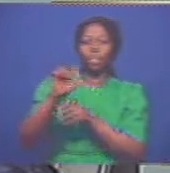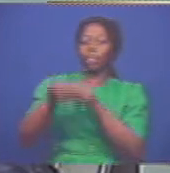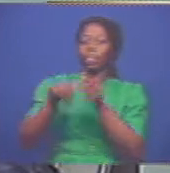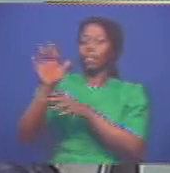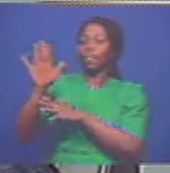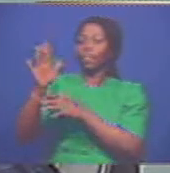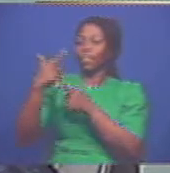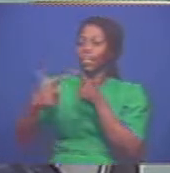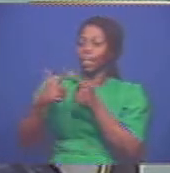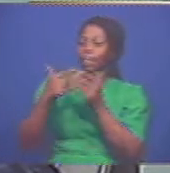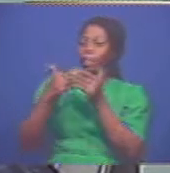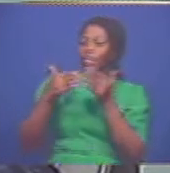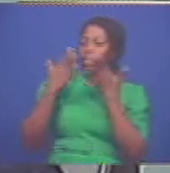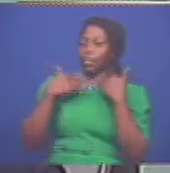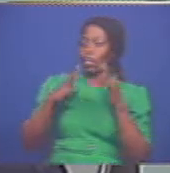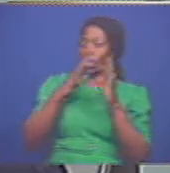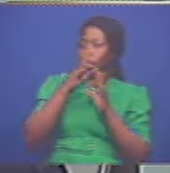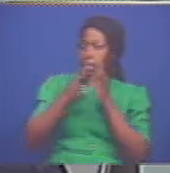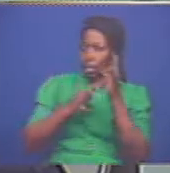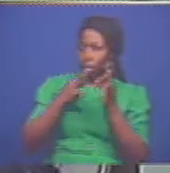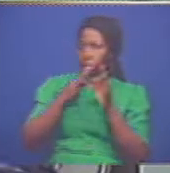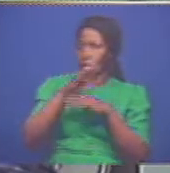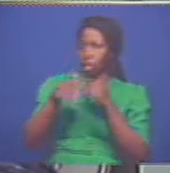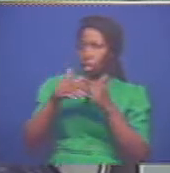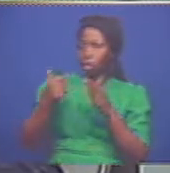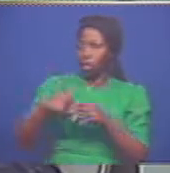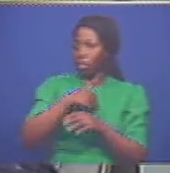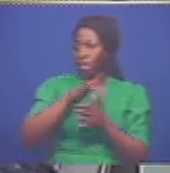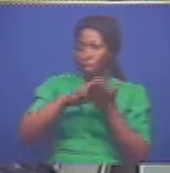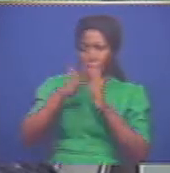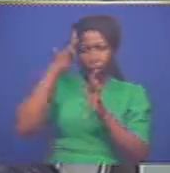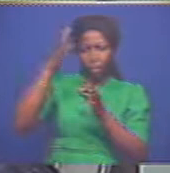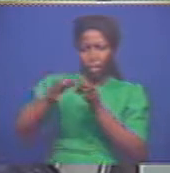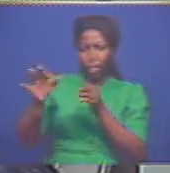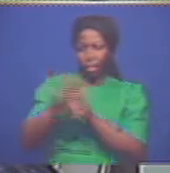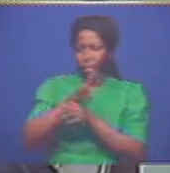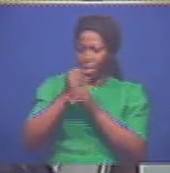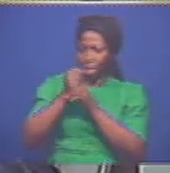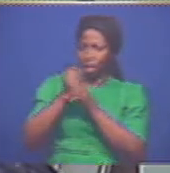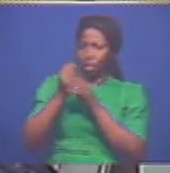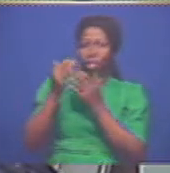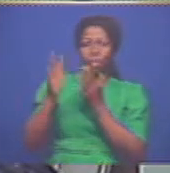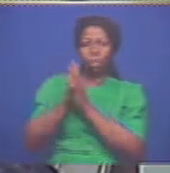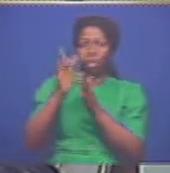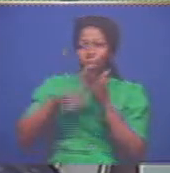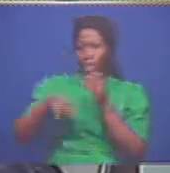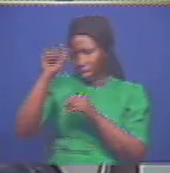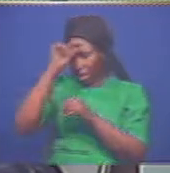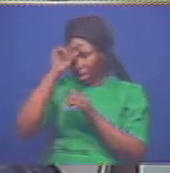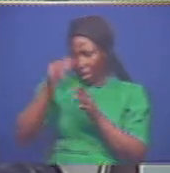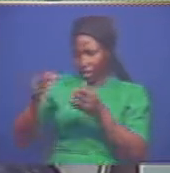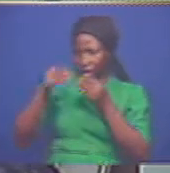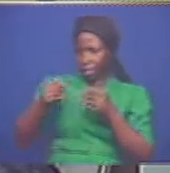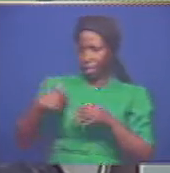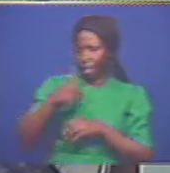complete it. If all of us, we become faithful and trustworthy with what government have entrusted us and what everyone